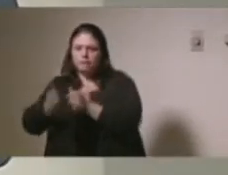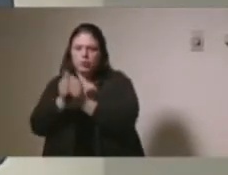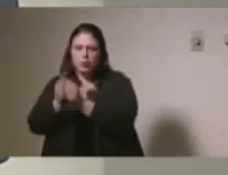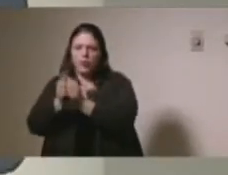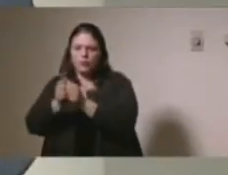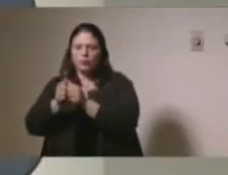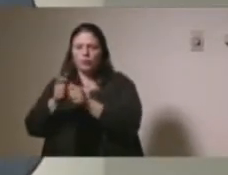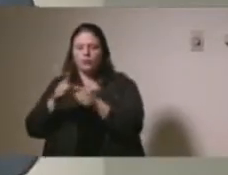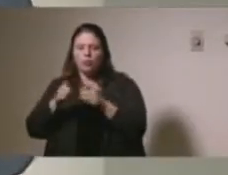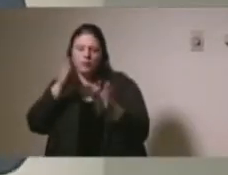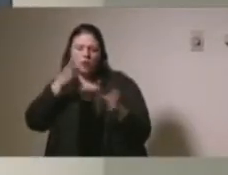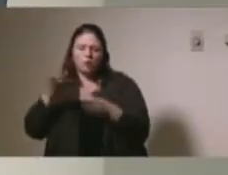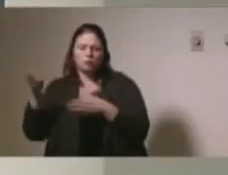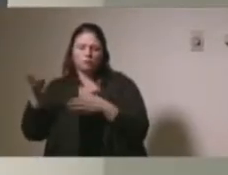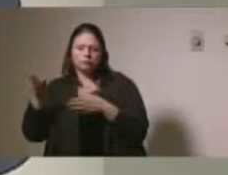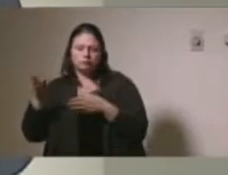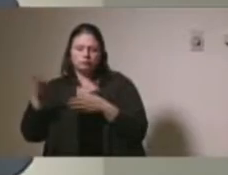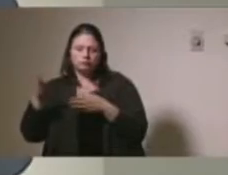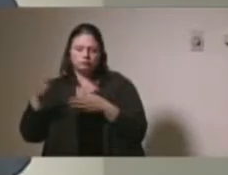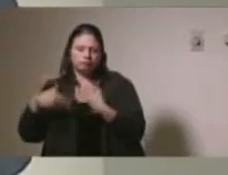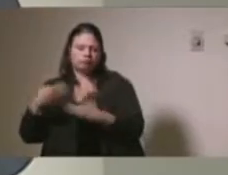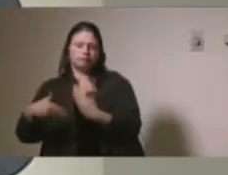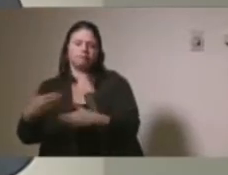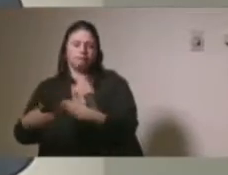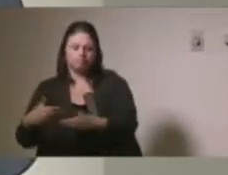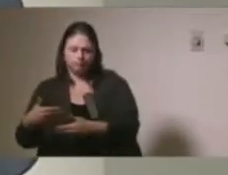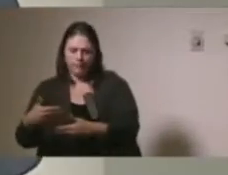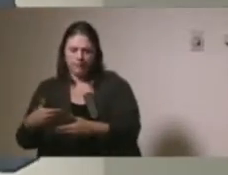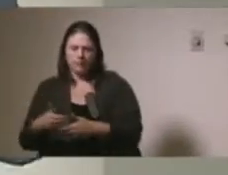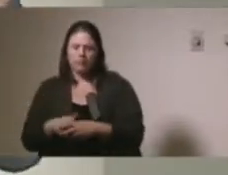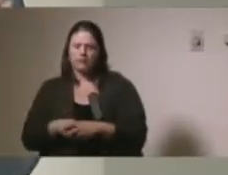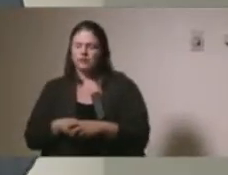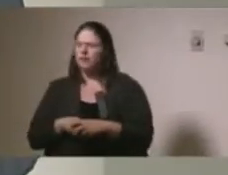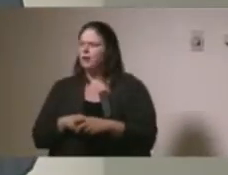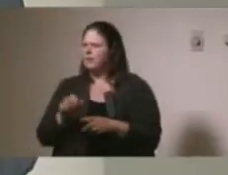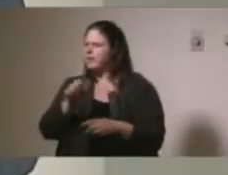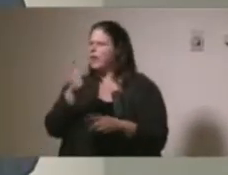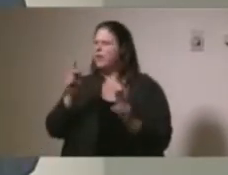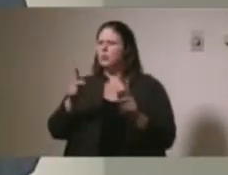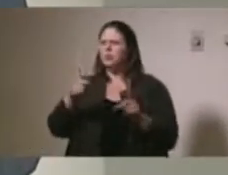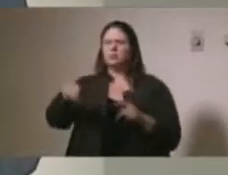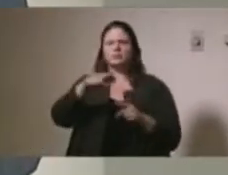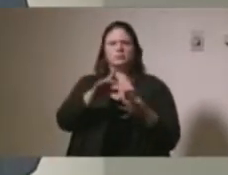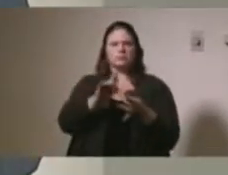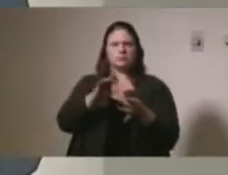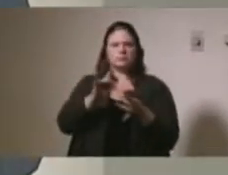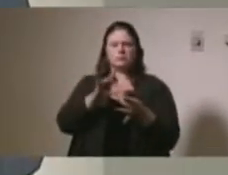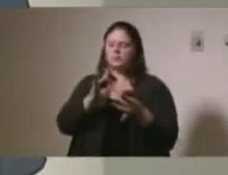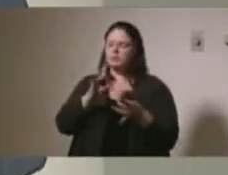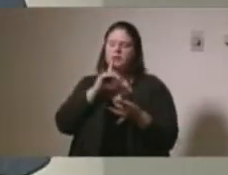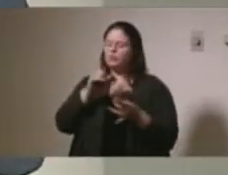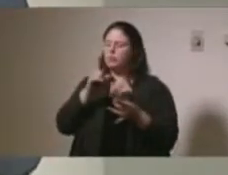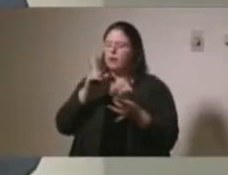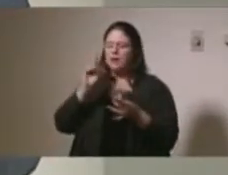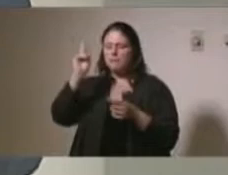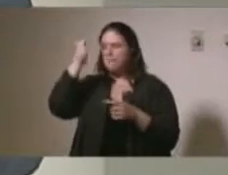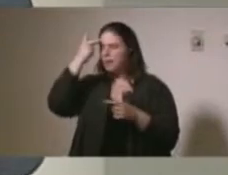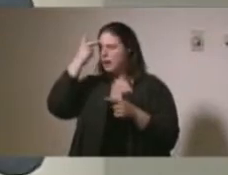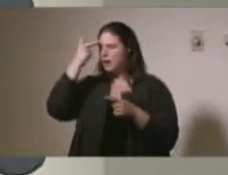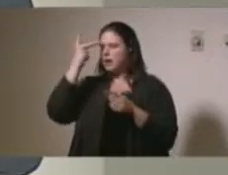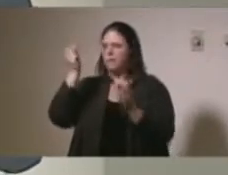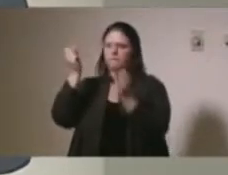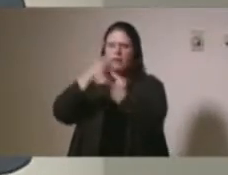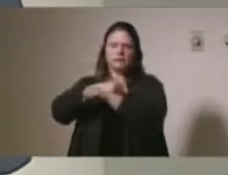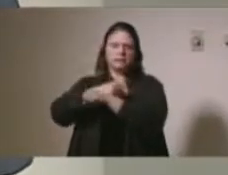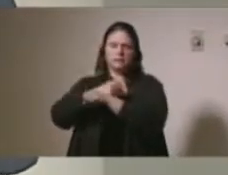and Canada Post. And as somebody else said in the room, it's a political battle. It's a